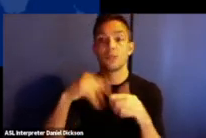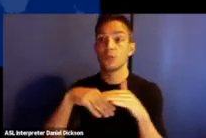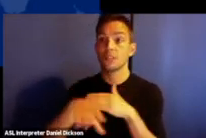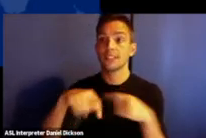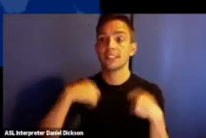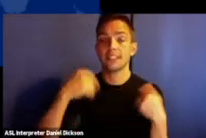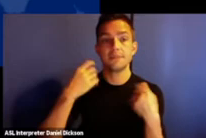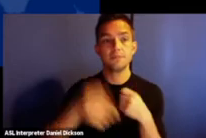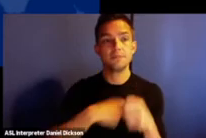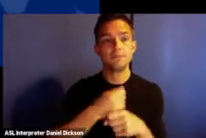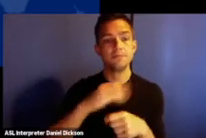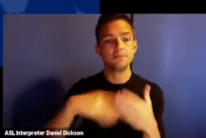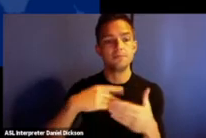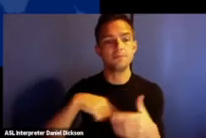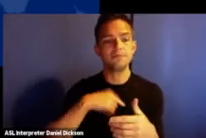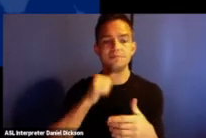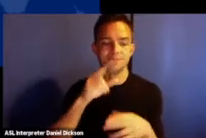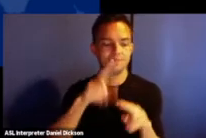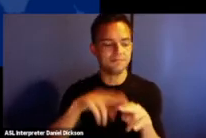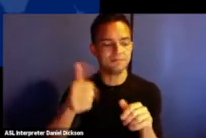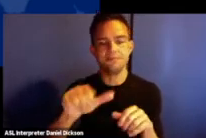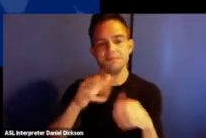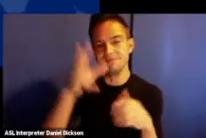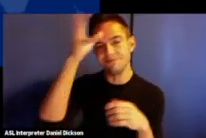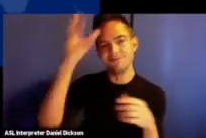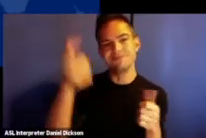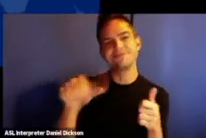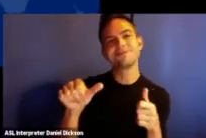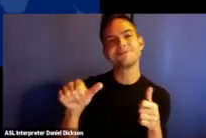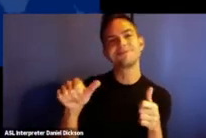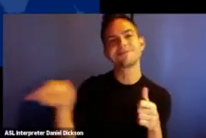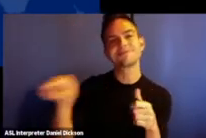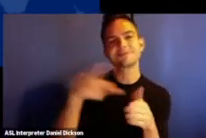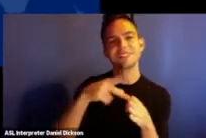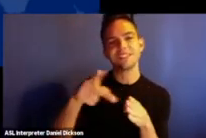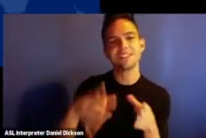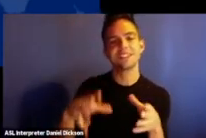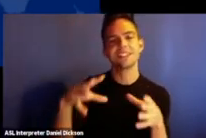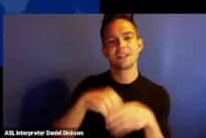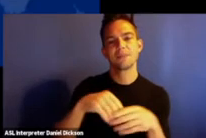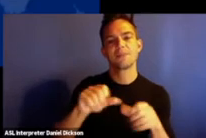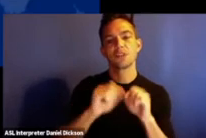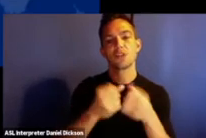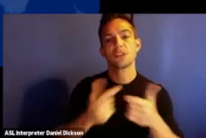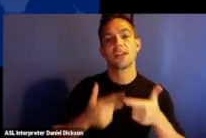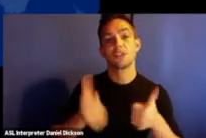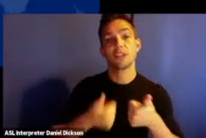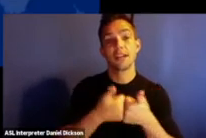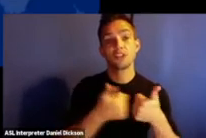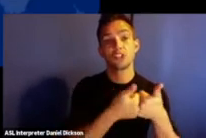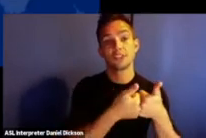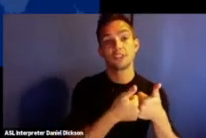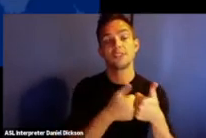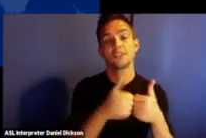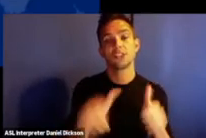years, we all know that's not fun for any parent or professional. That comes into social life challenges of what